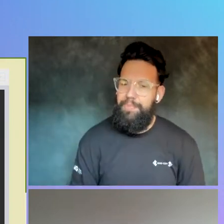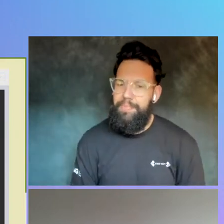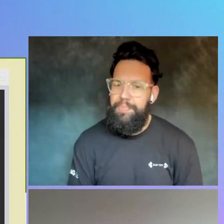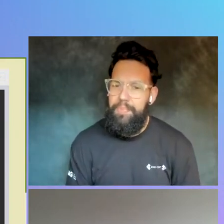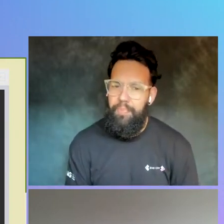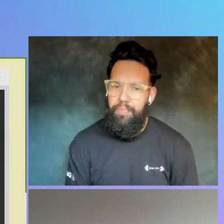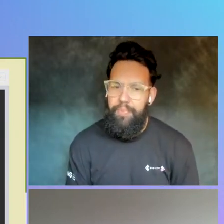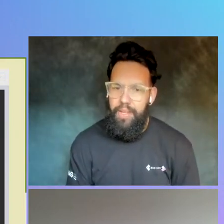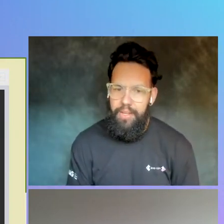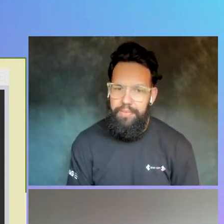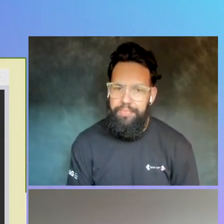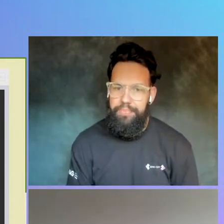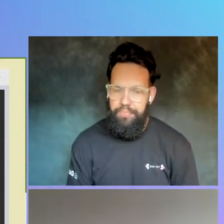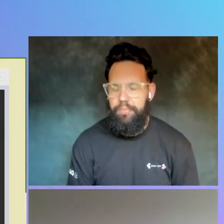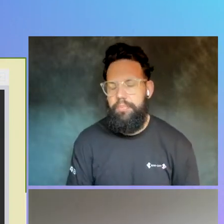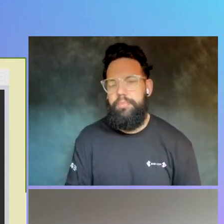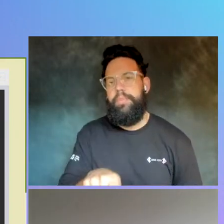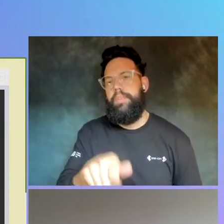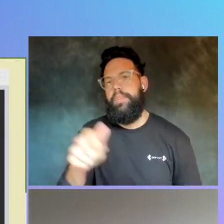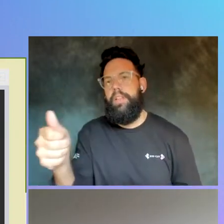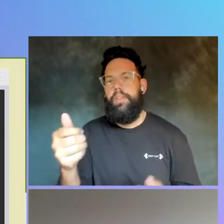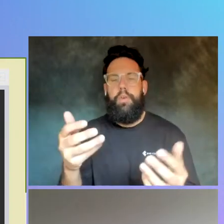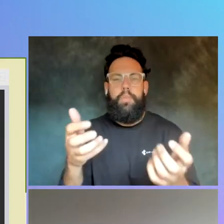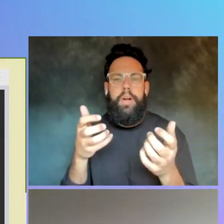One thing to note here about